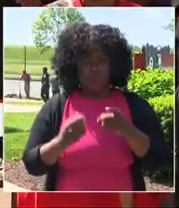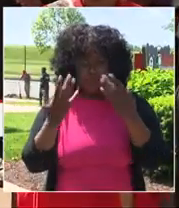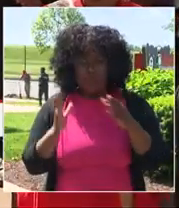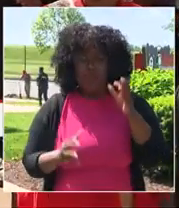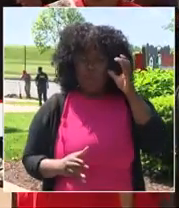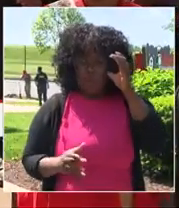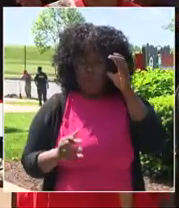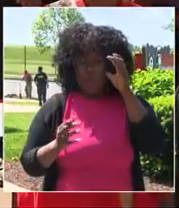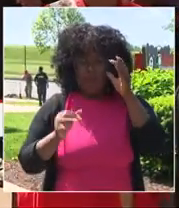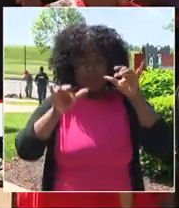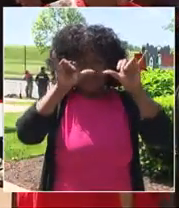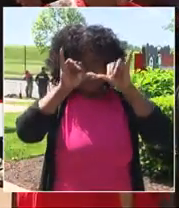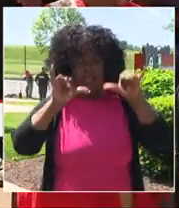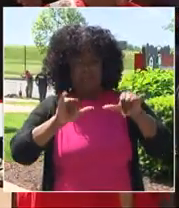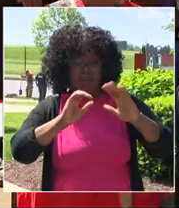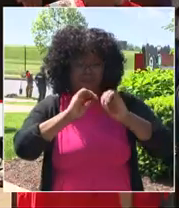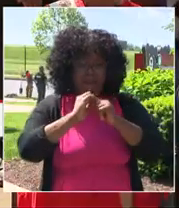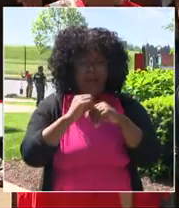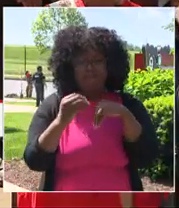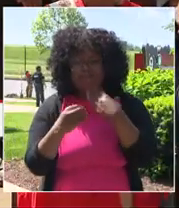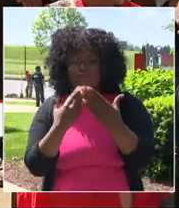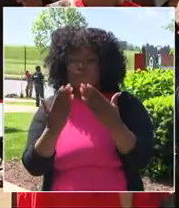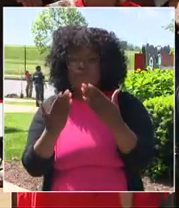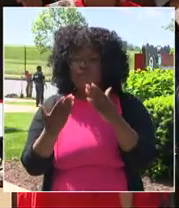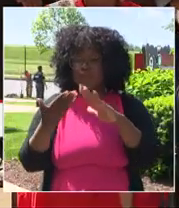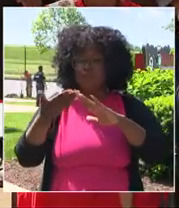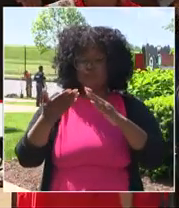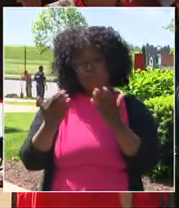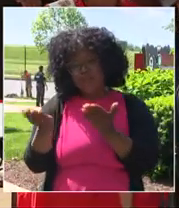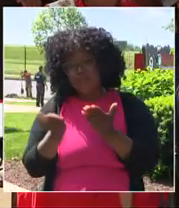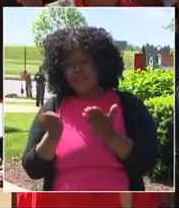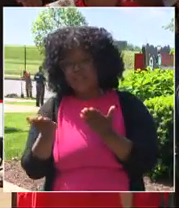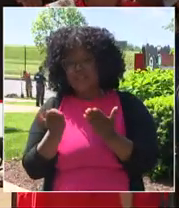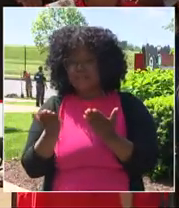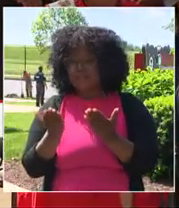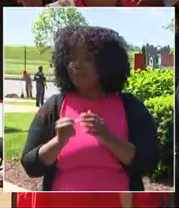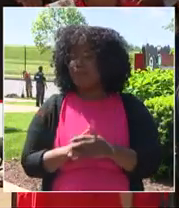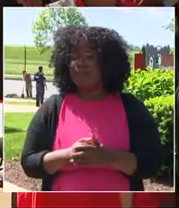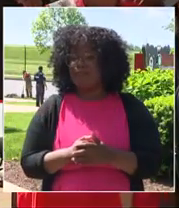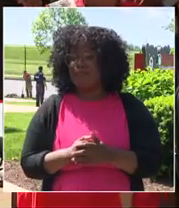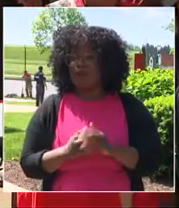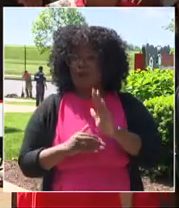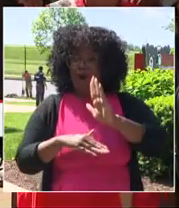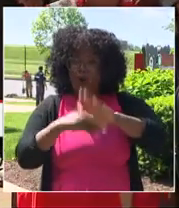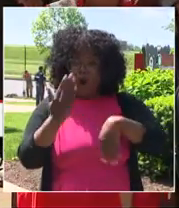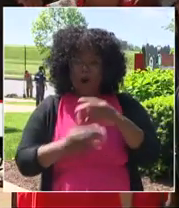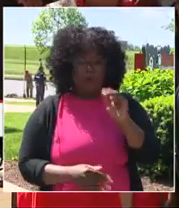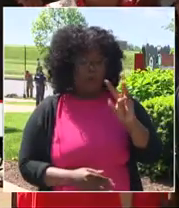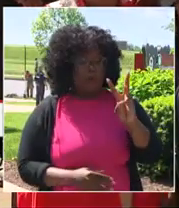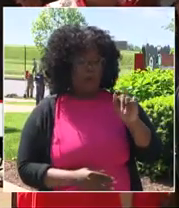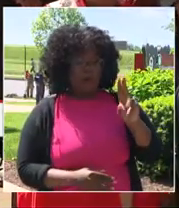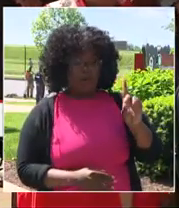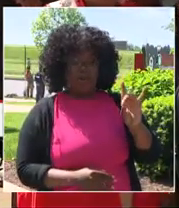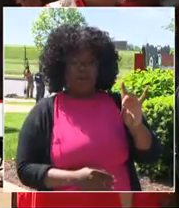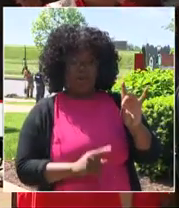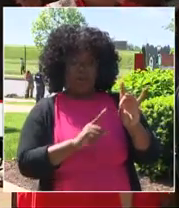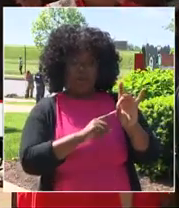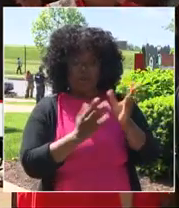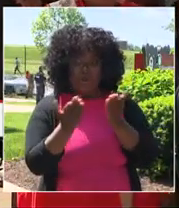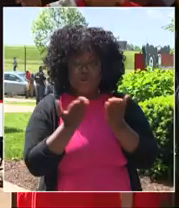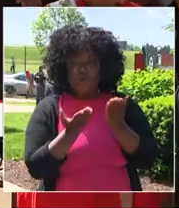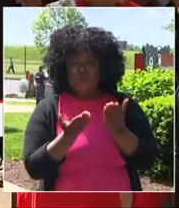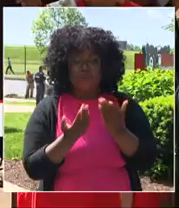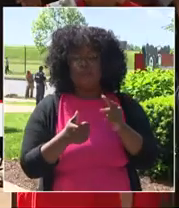is serving all 8 wards, is serving Maryland and Virginia, is serving visitors who come to the nation's capital, members